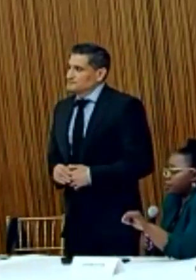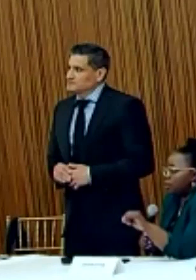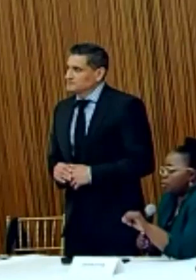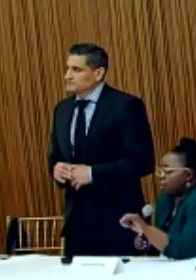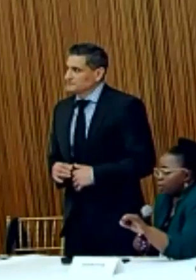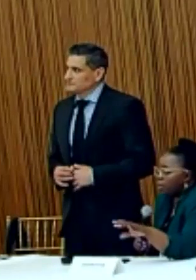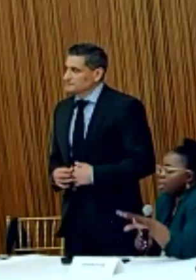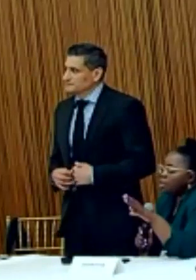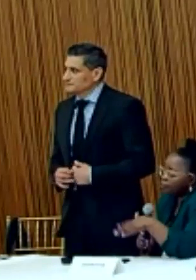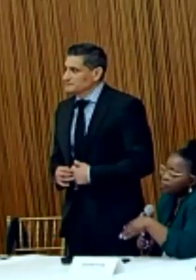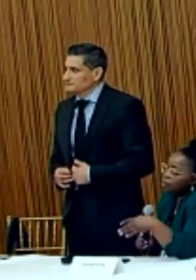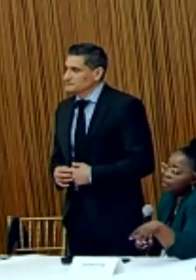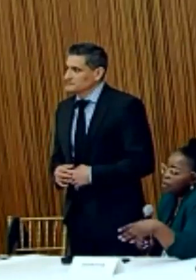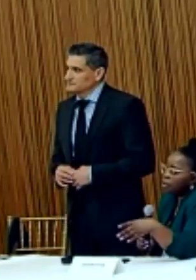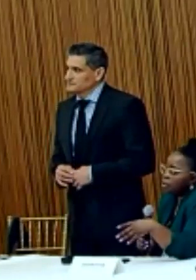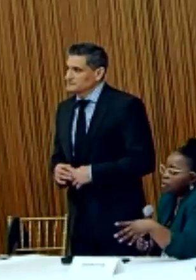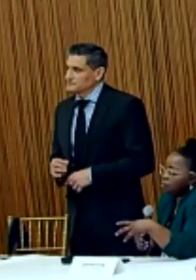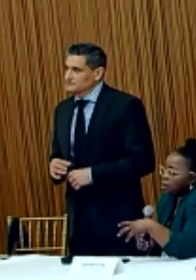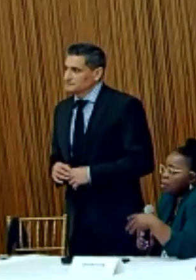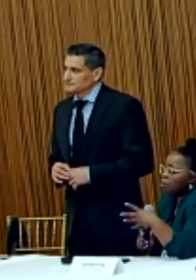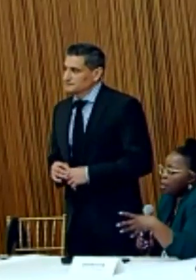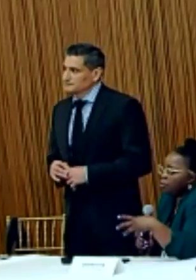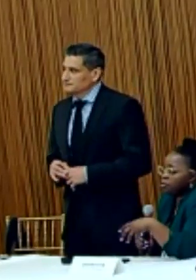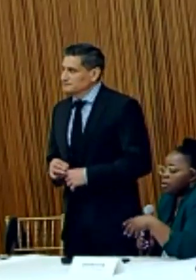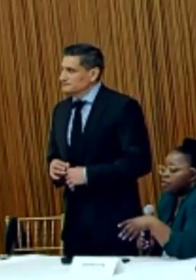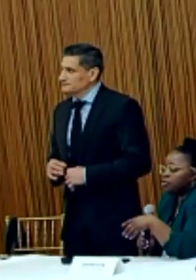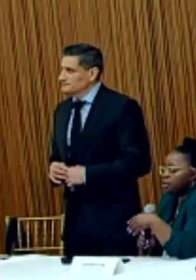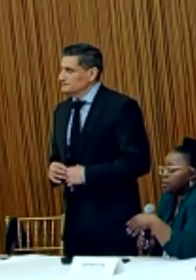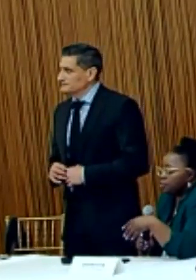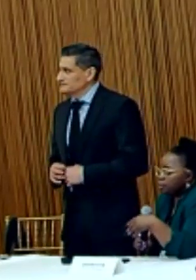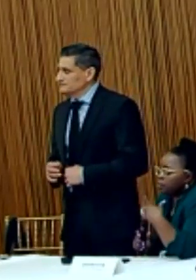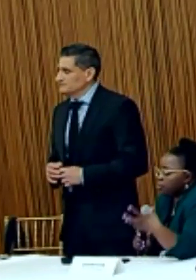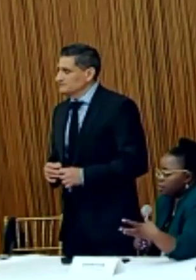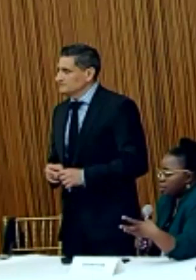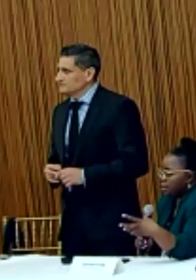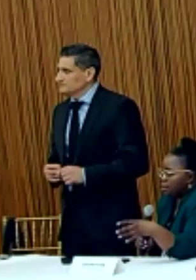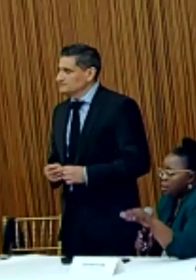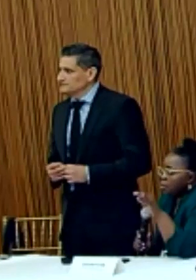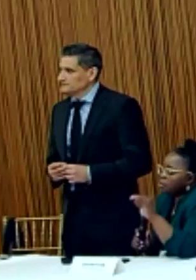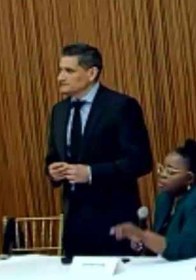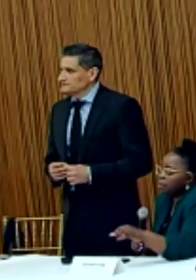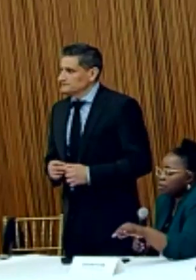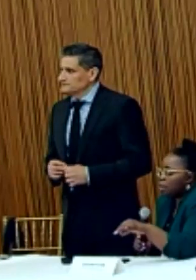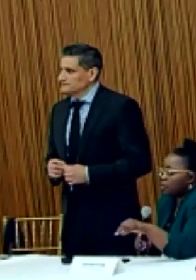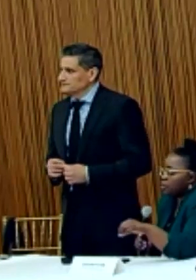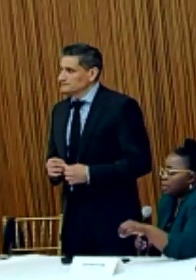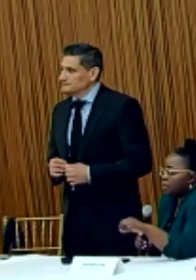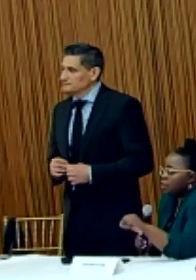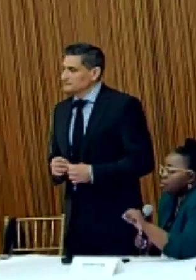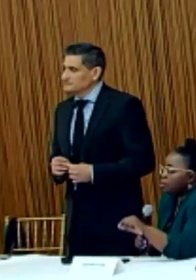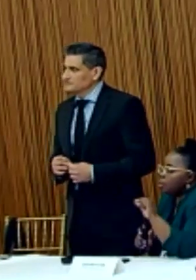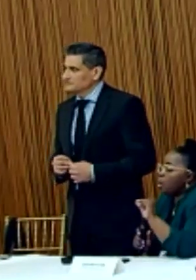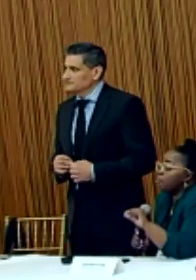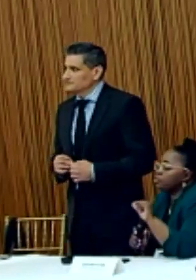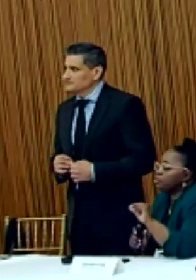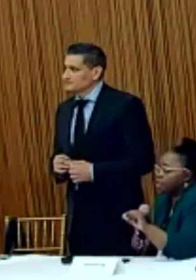for first-time home buyer even though uh a a home buyer is required to let's say put 3% down what Sony May requires is that